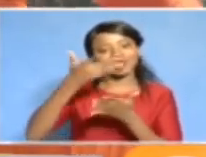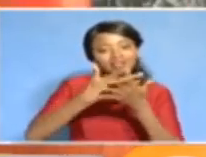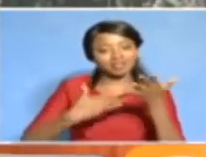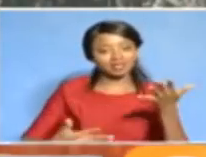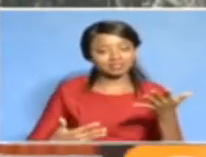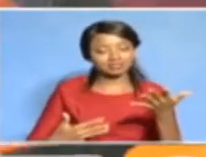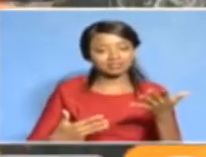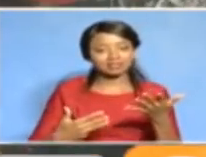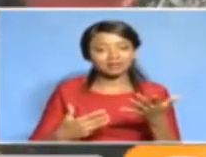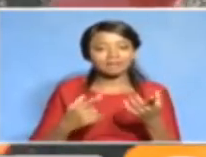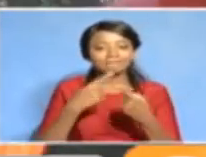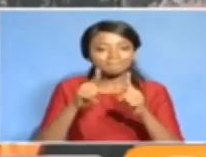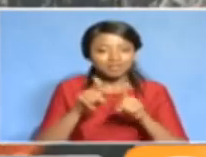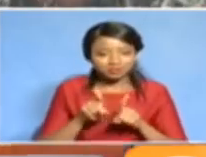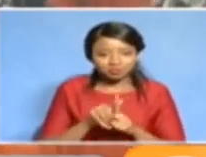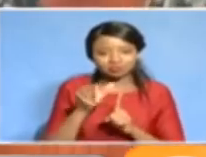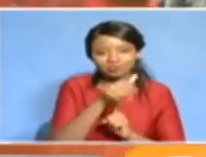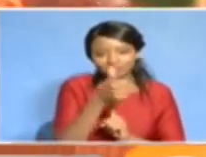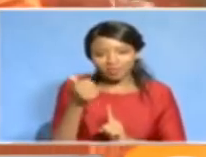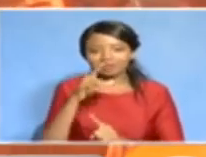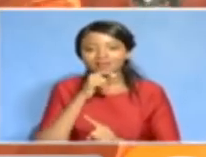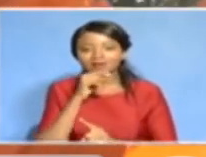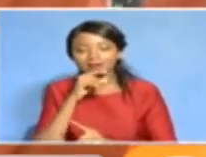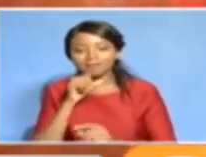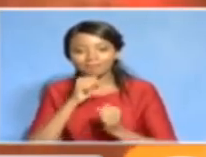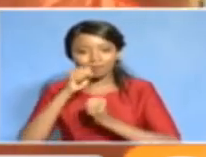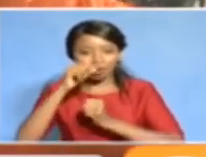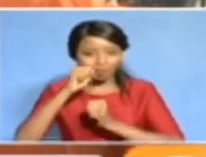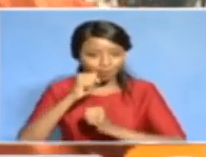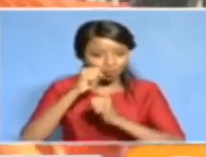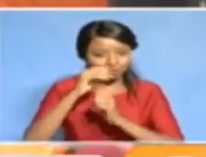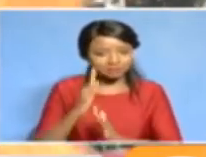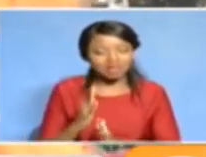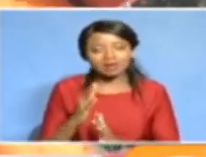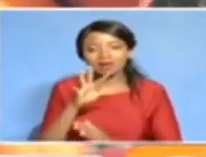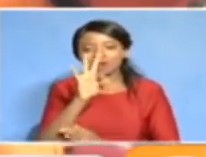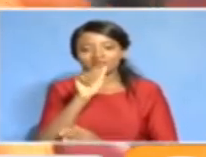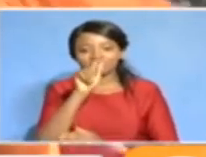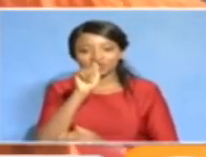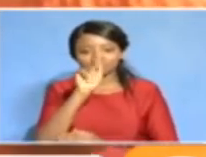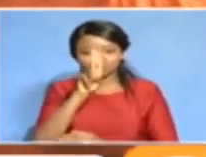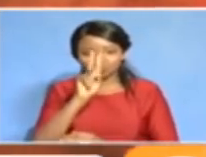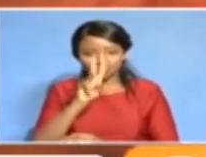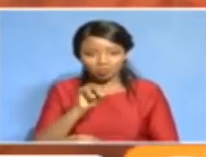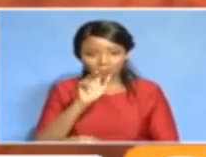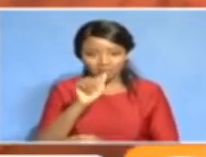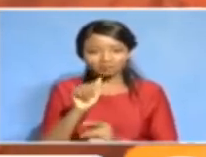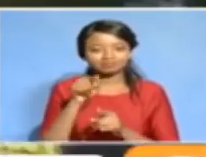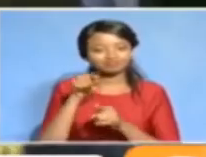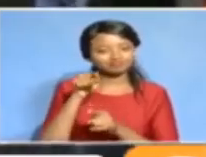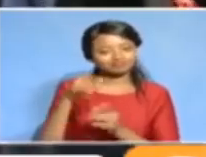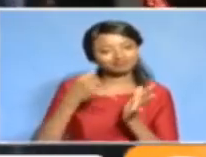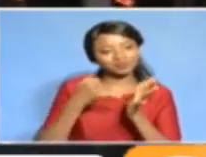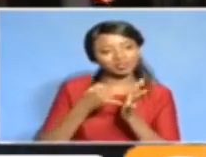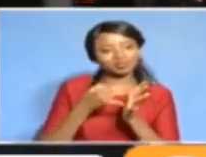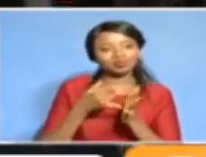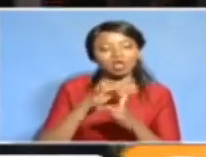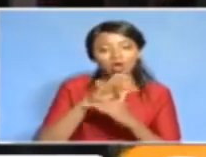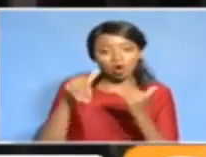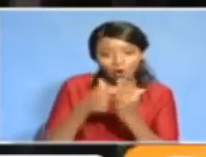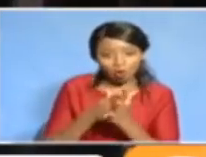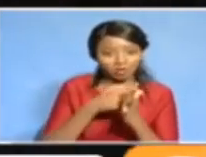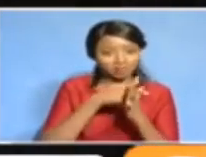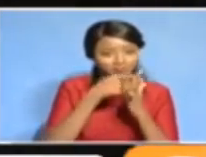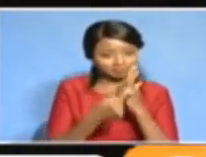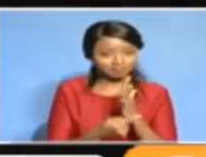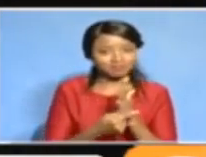On the women front, boxer Fatou Mazarika has made the final list together with Kenya women rugby seven star Janet Okello. They will battle